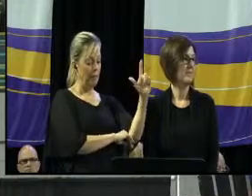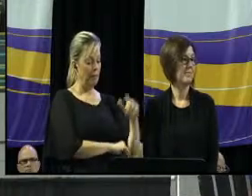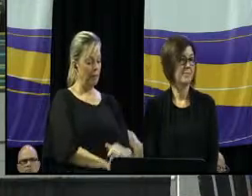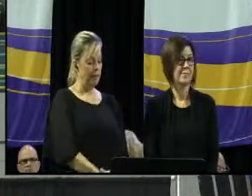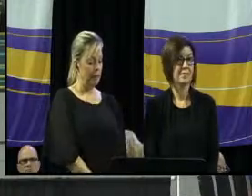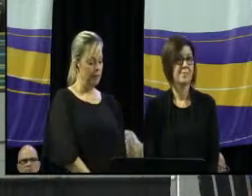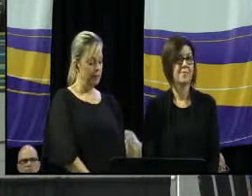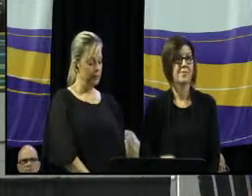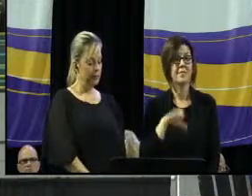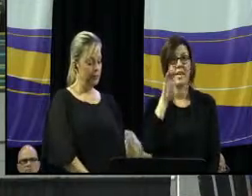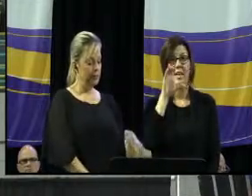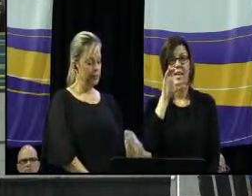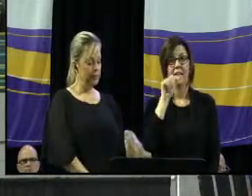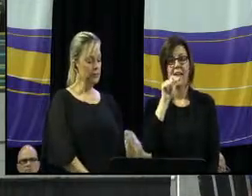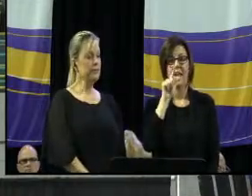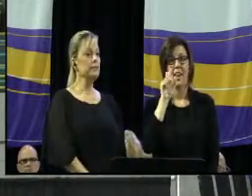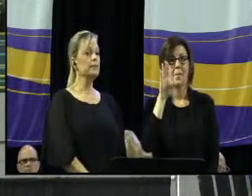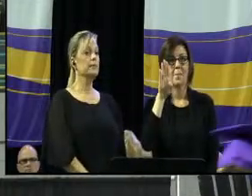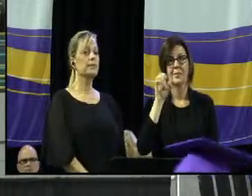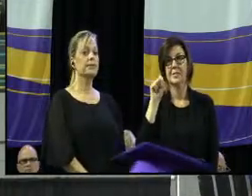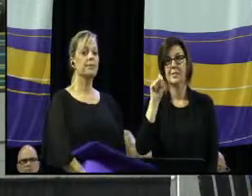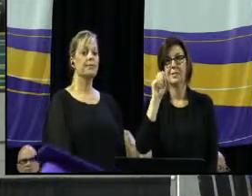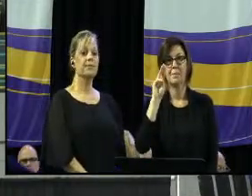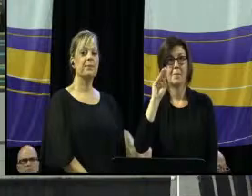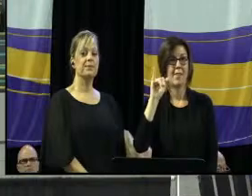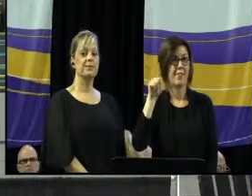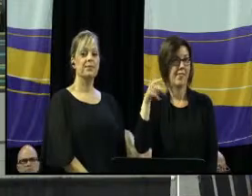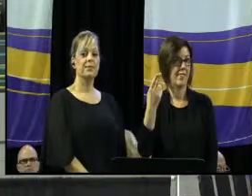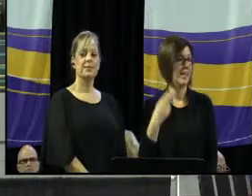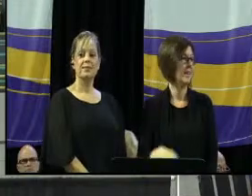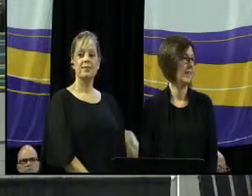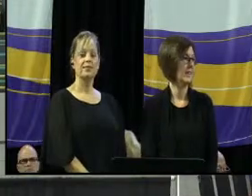Caleb Emmanuel Smith.